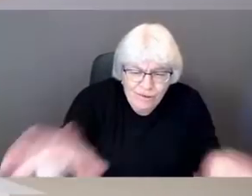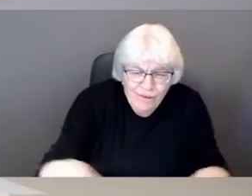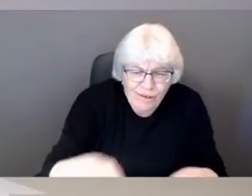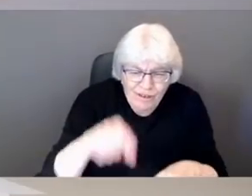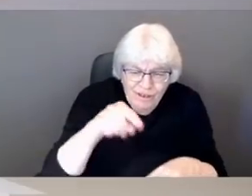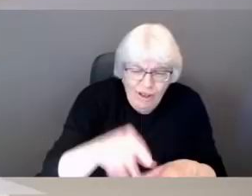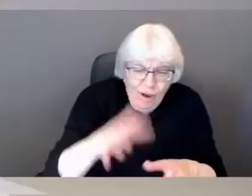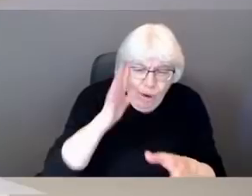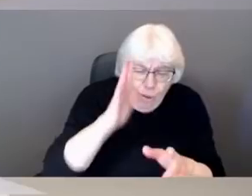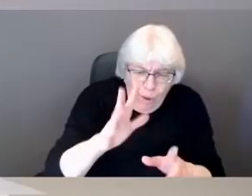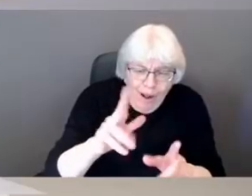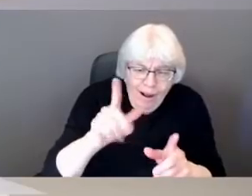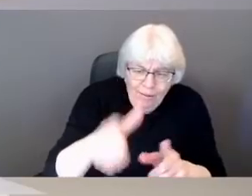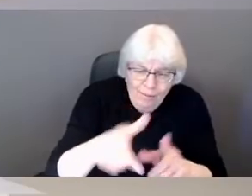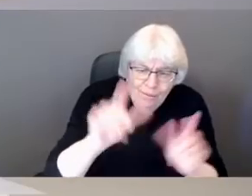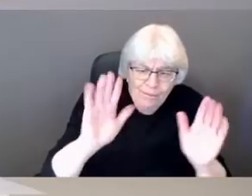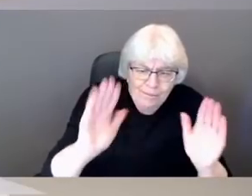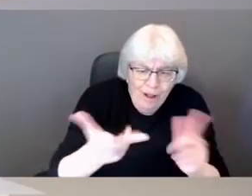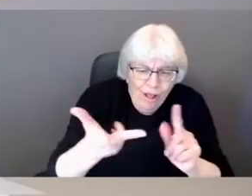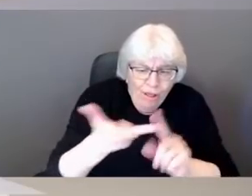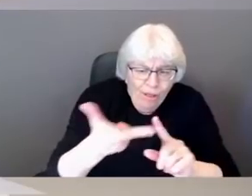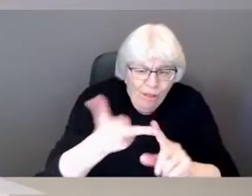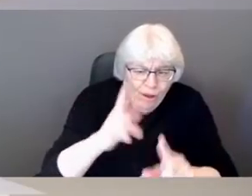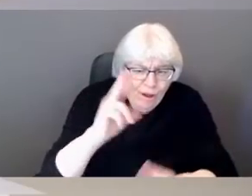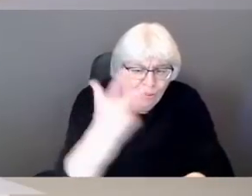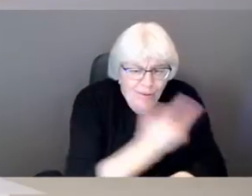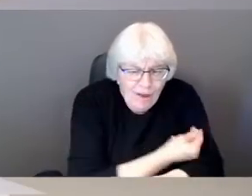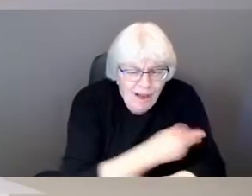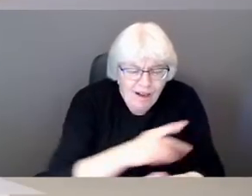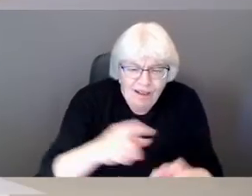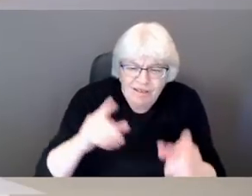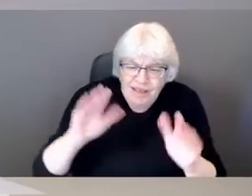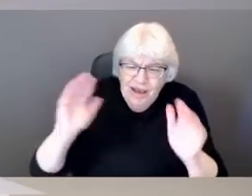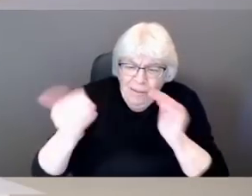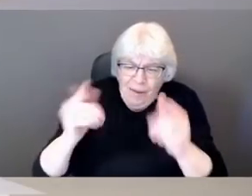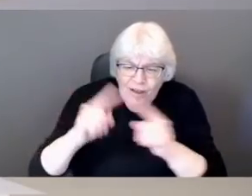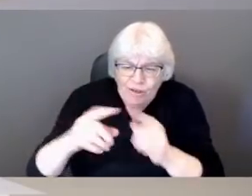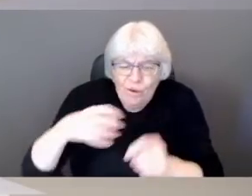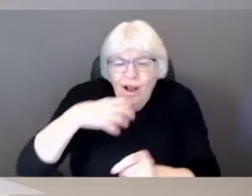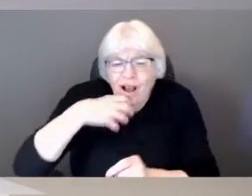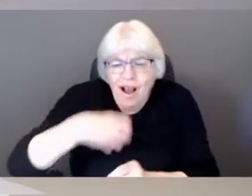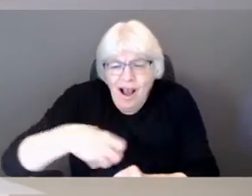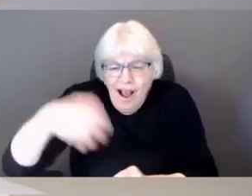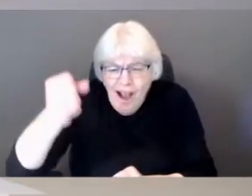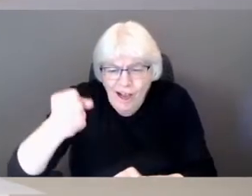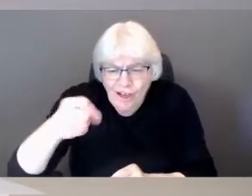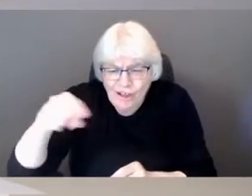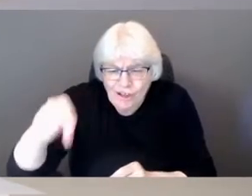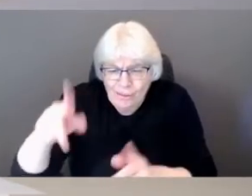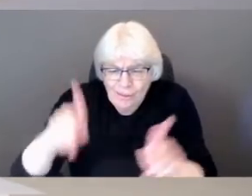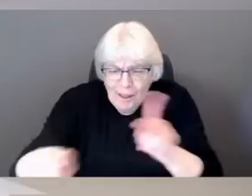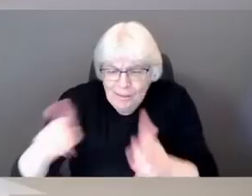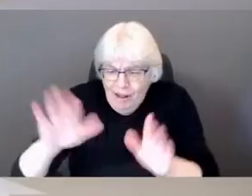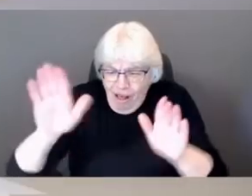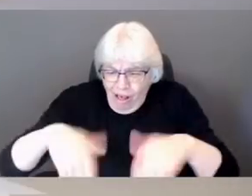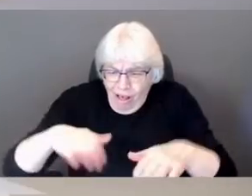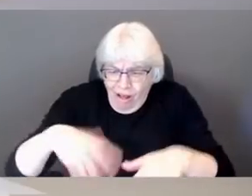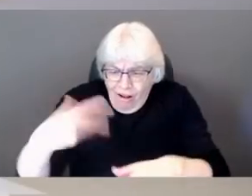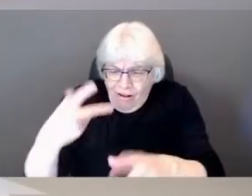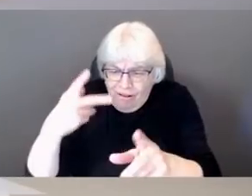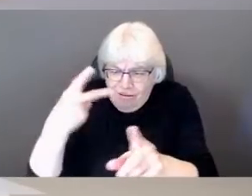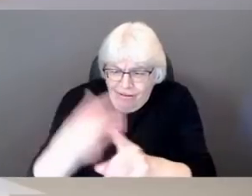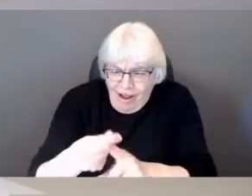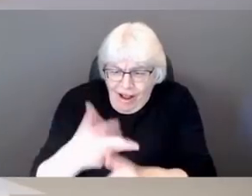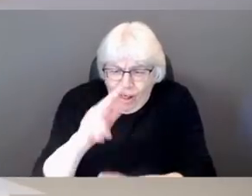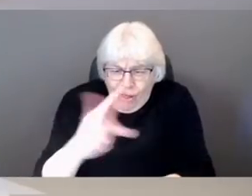some older islanders who didn't receive their second shot until, later in June, let's say. So I'm just wondering